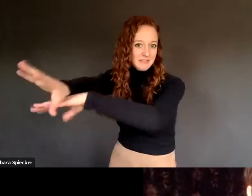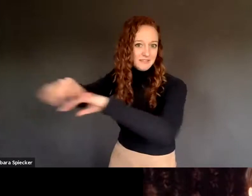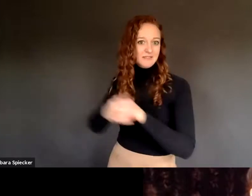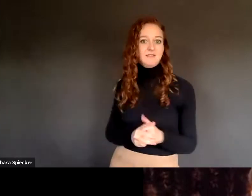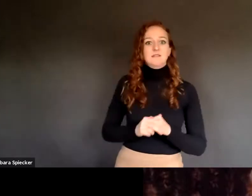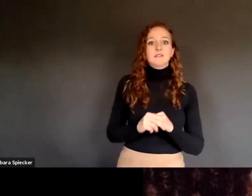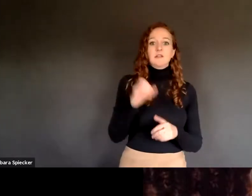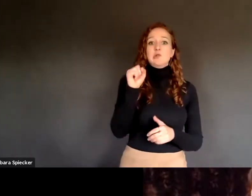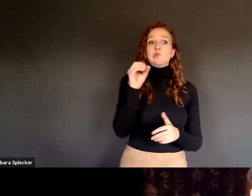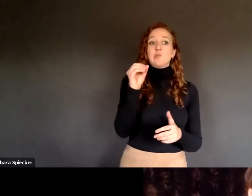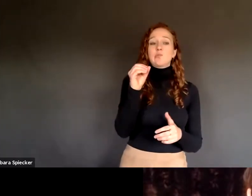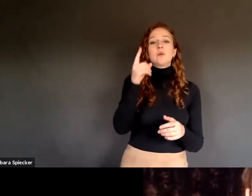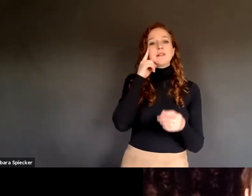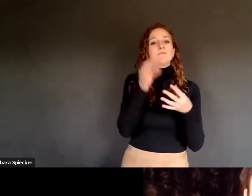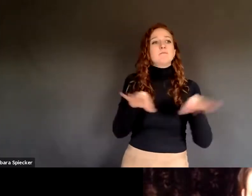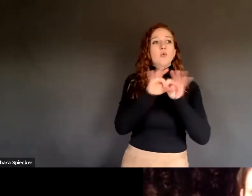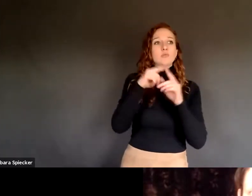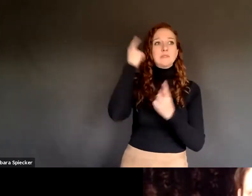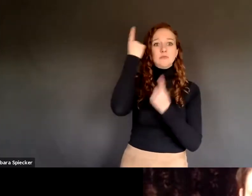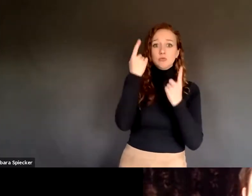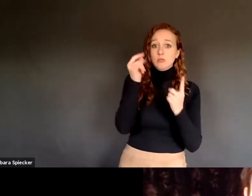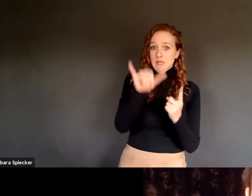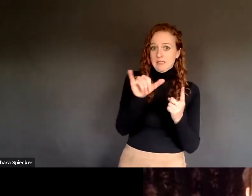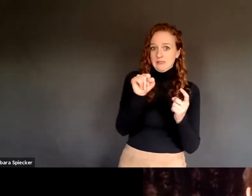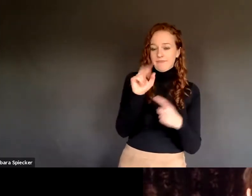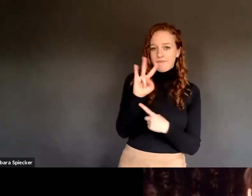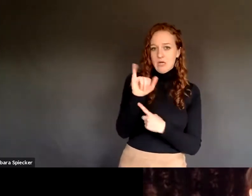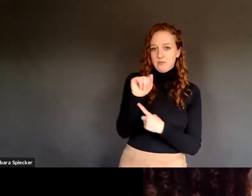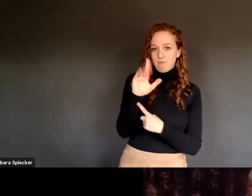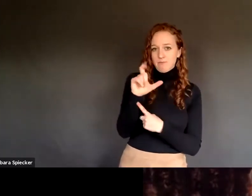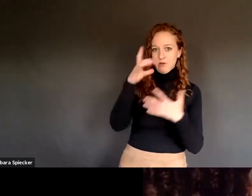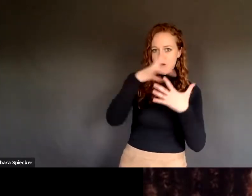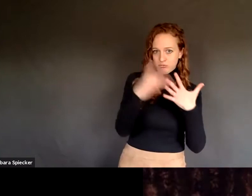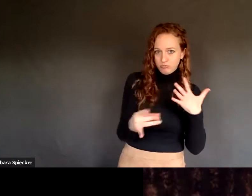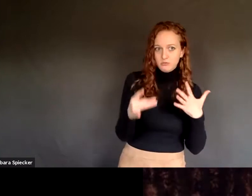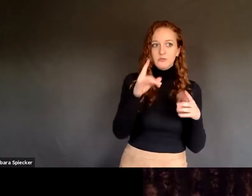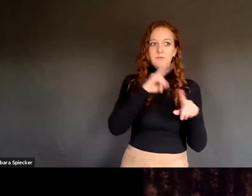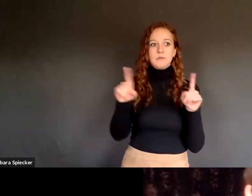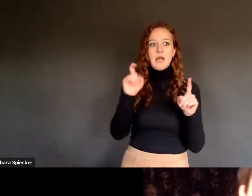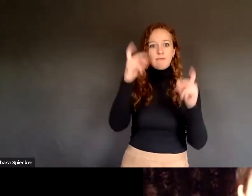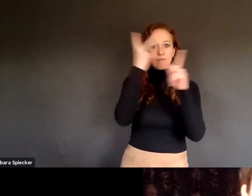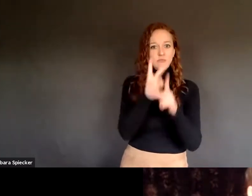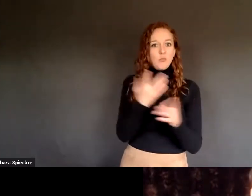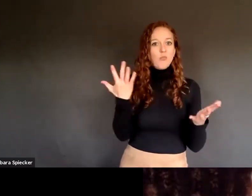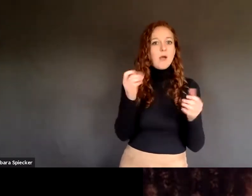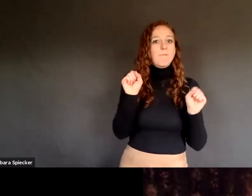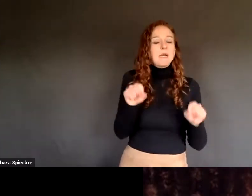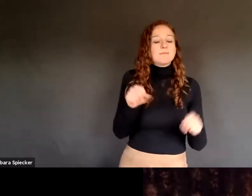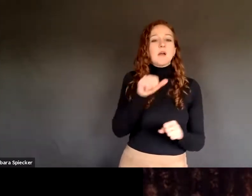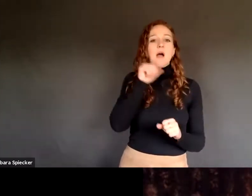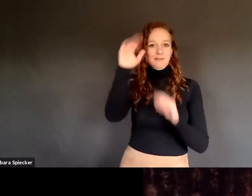new invasive species in the ecology has a big impact, and it can have cascading effects on other things, right?